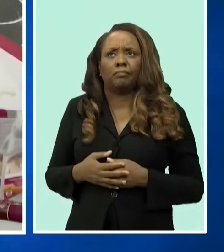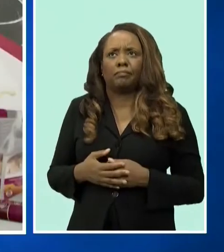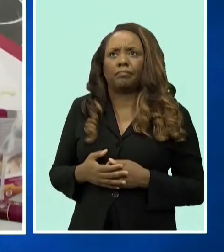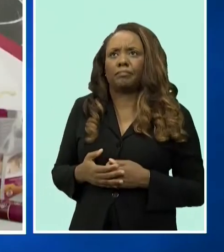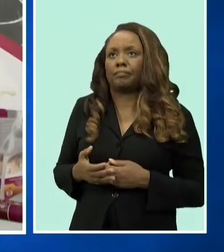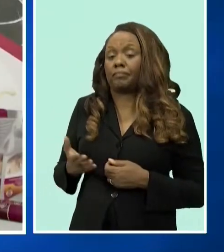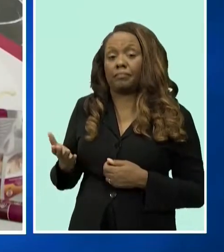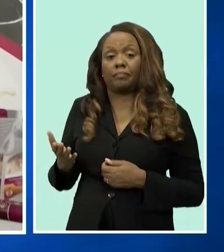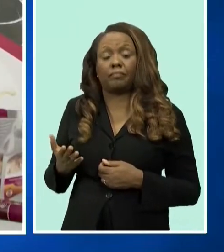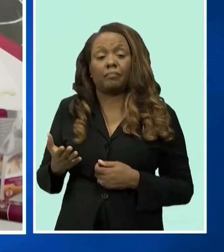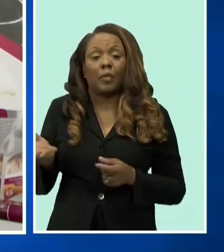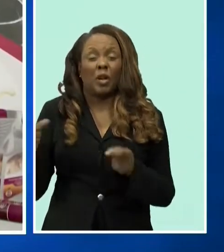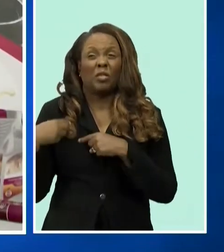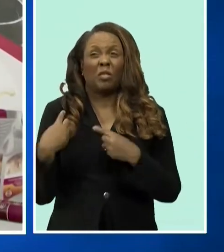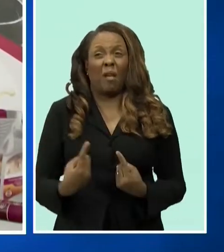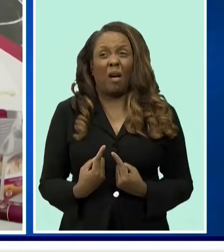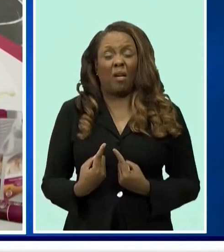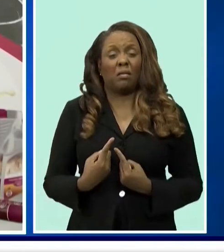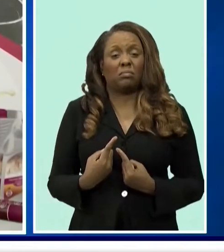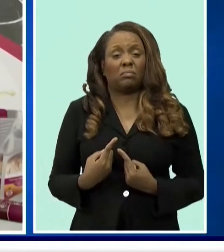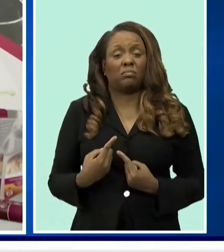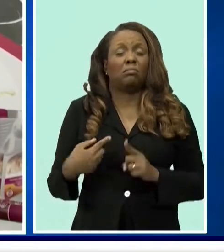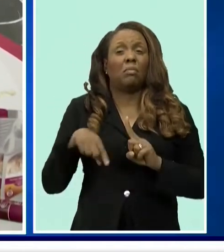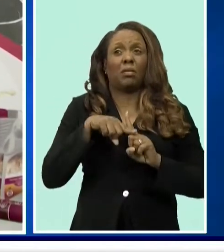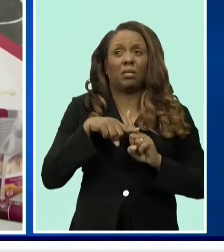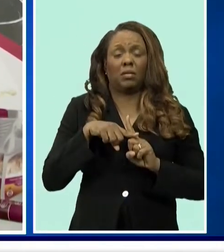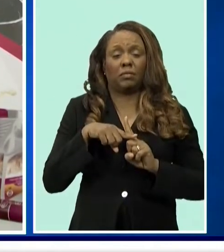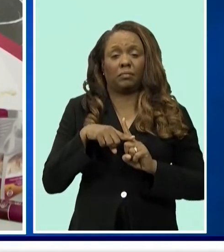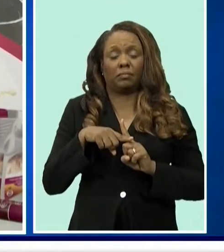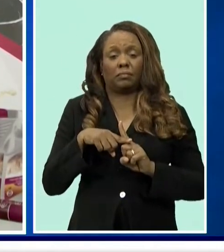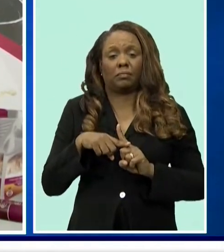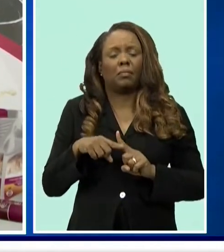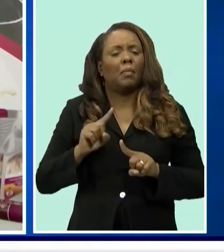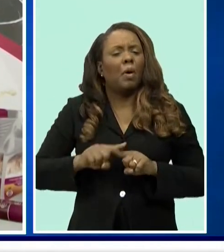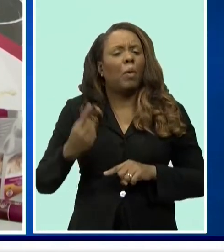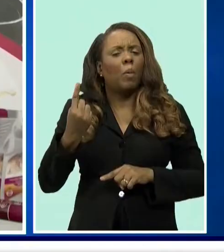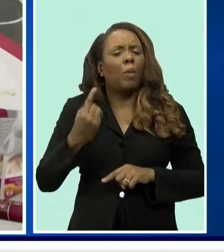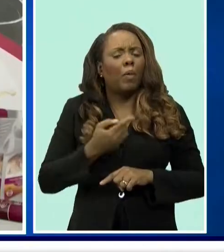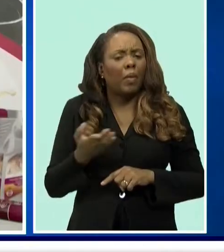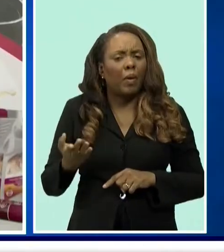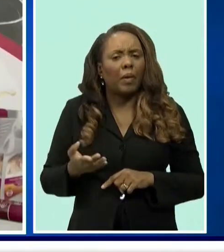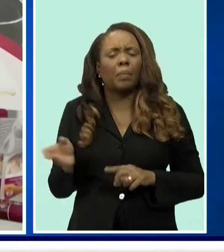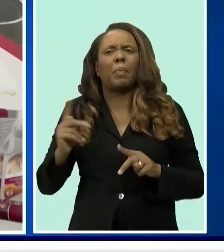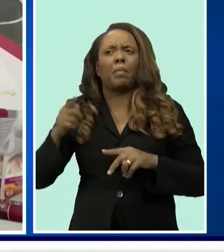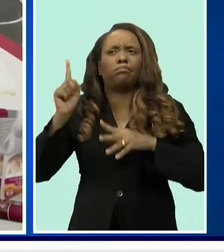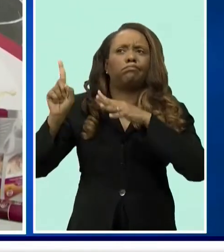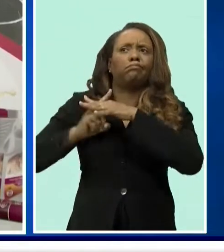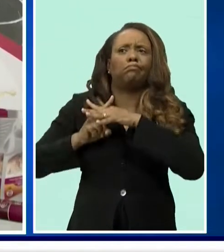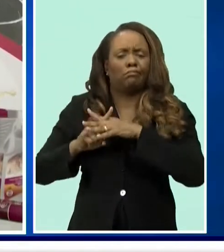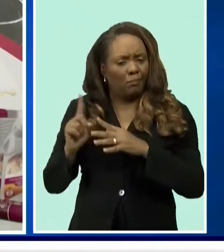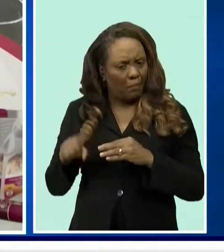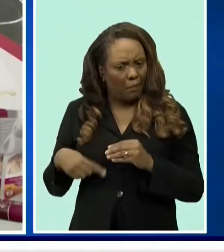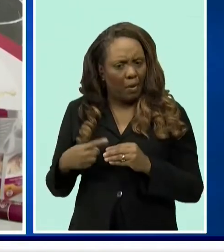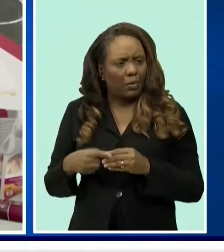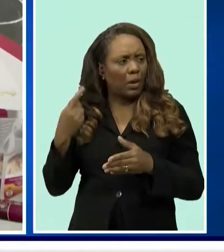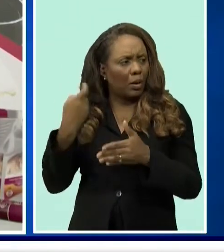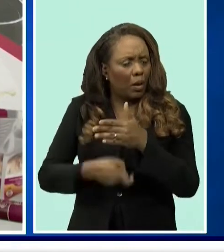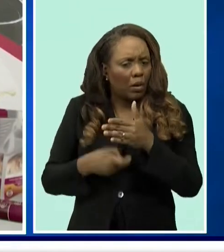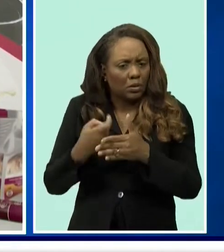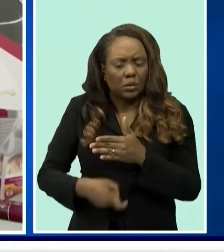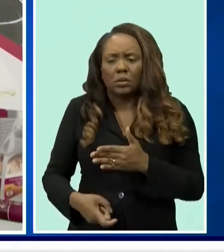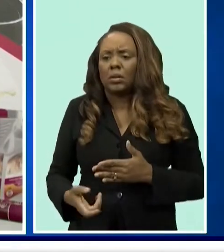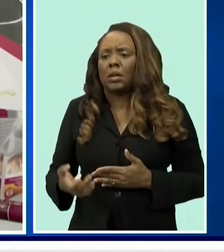very positive. I mean, but one thing that has really come up is about the discussion about the freight costs coming all the way from Africa to